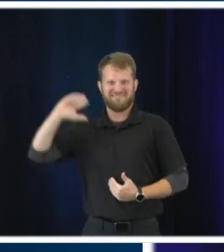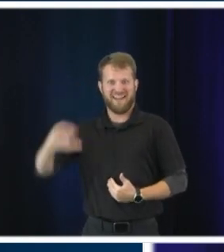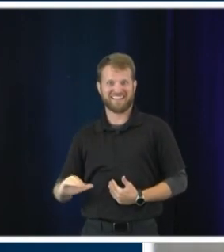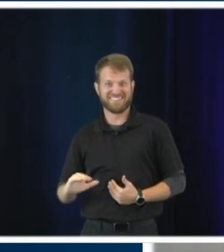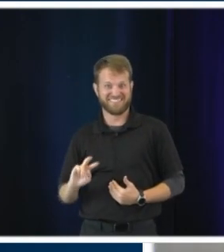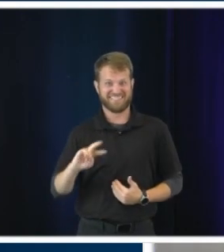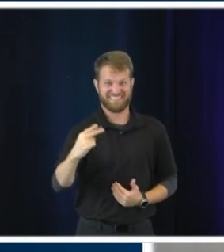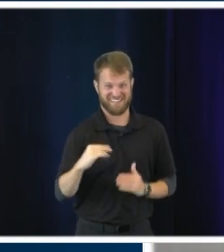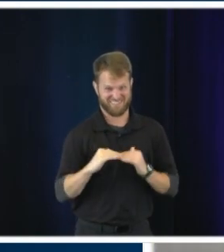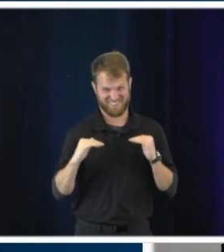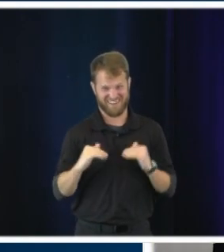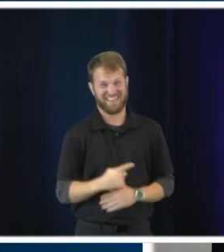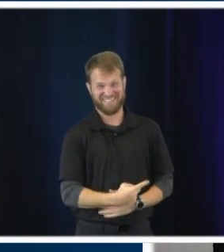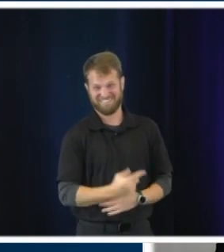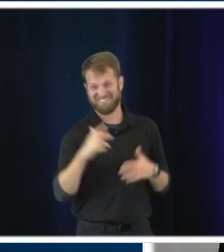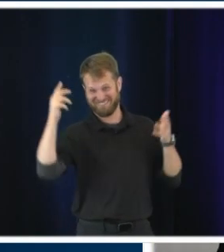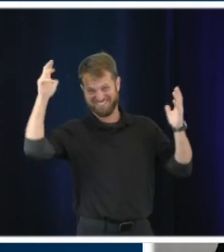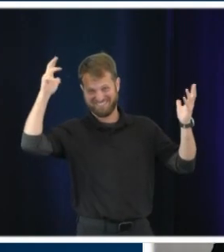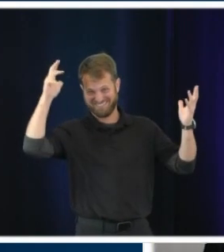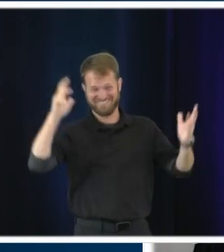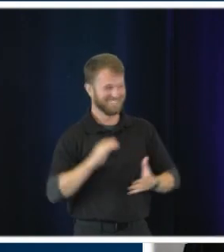grade.